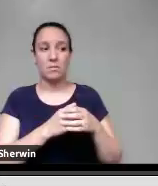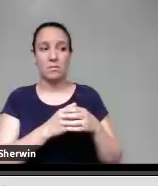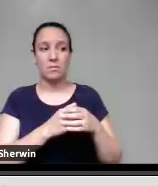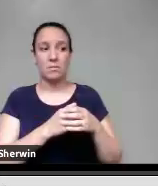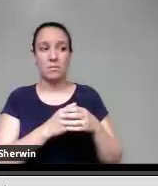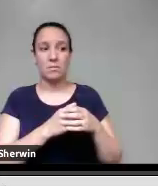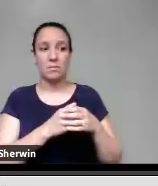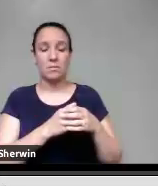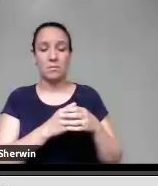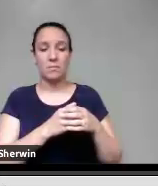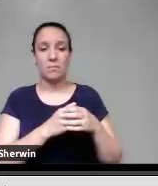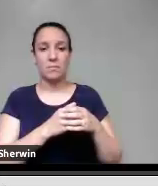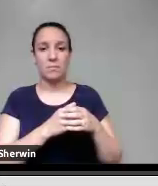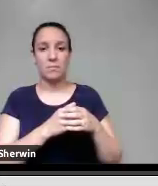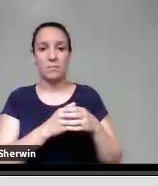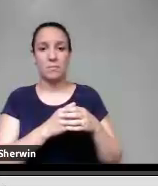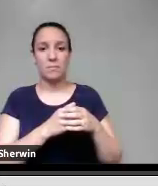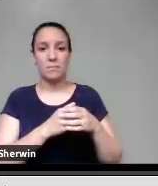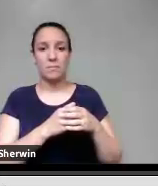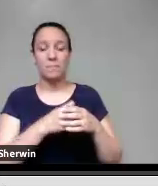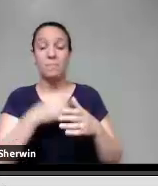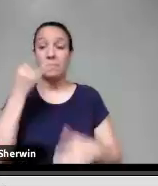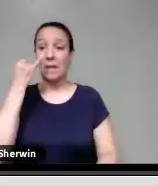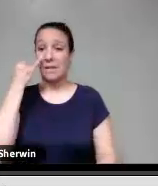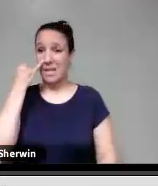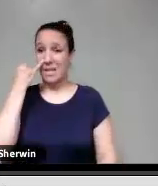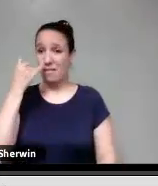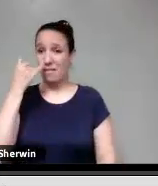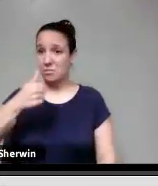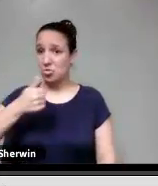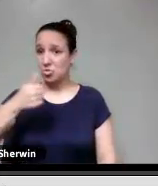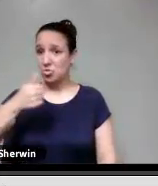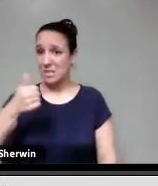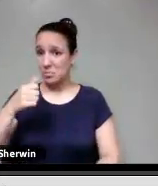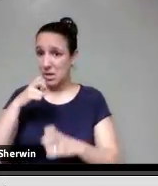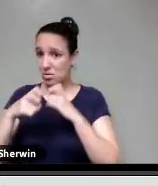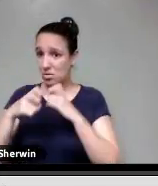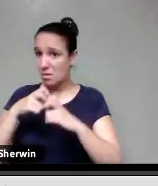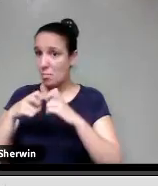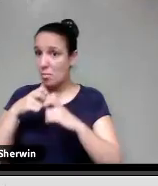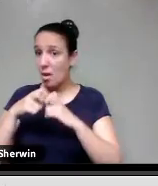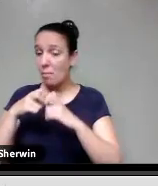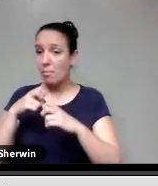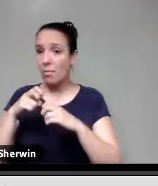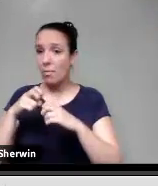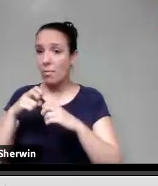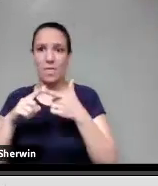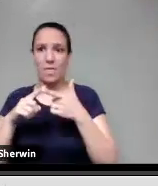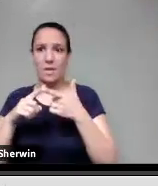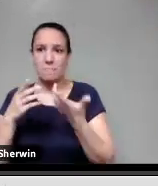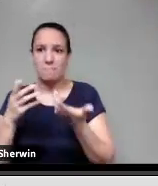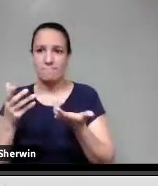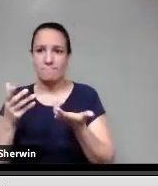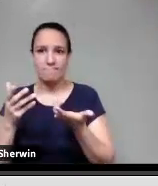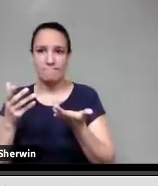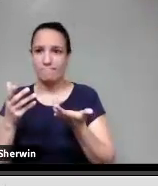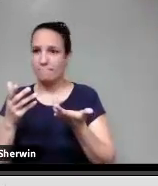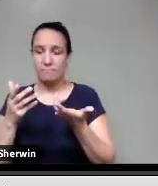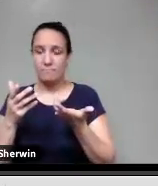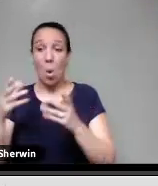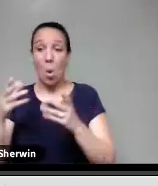them once we develop it? Because if transportation is an issue now, just because the library decides to offer something different does not mean